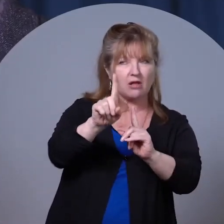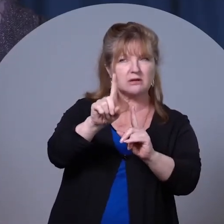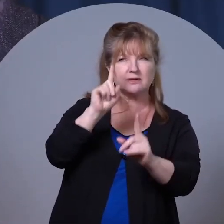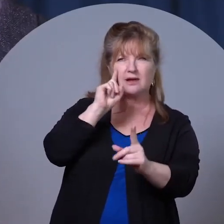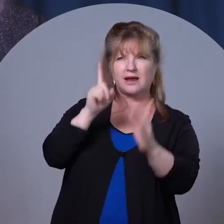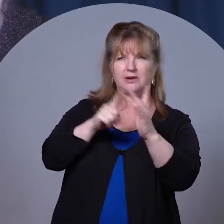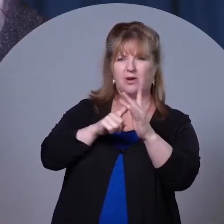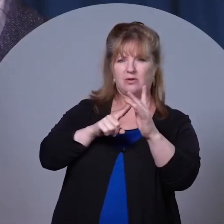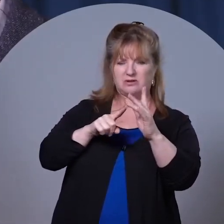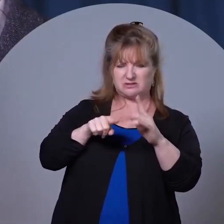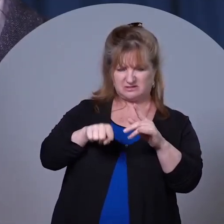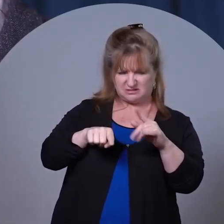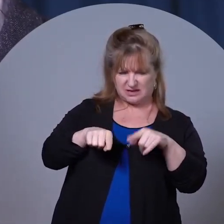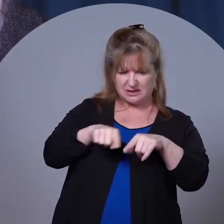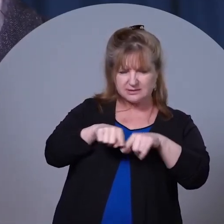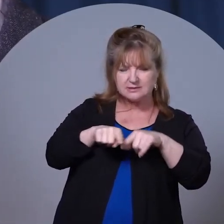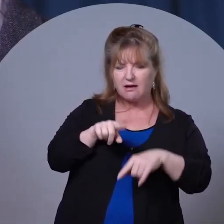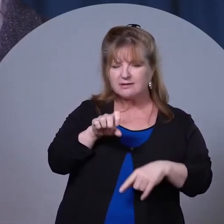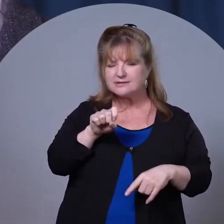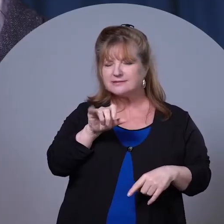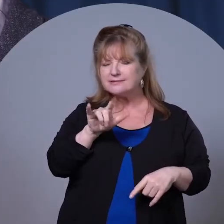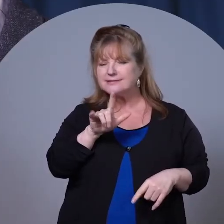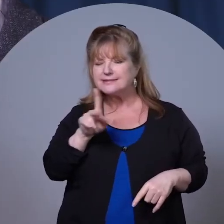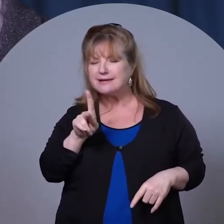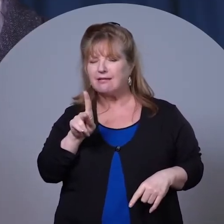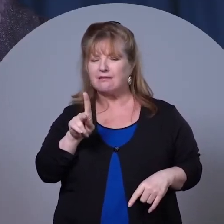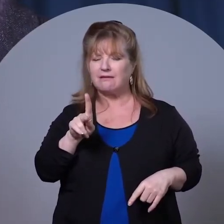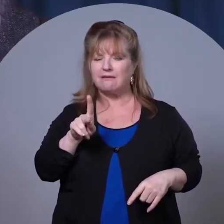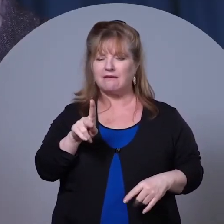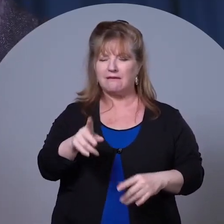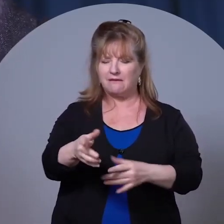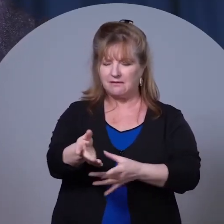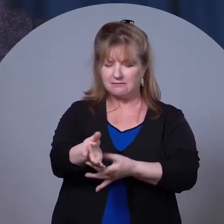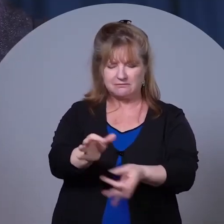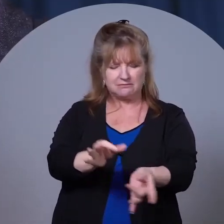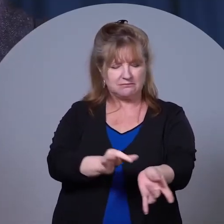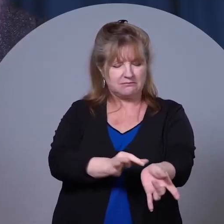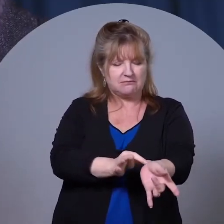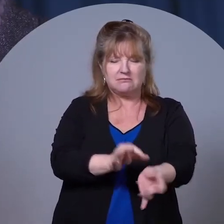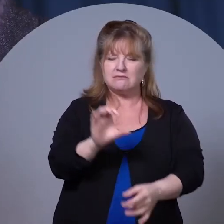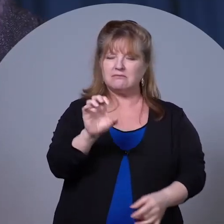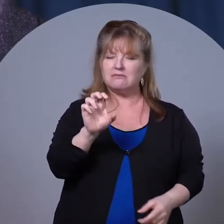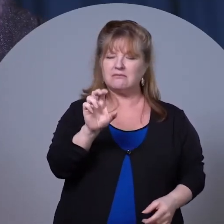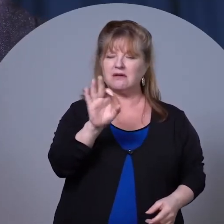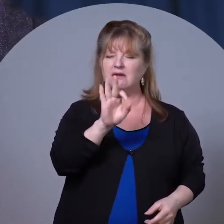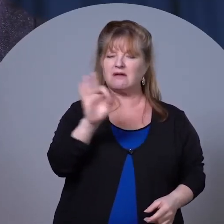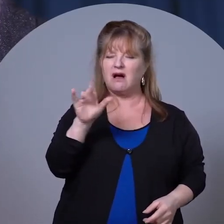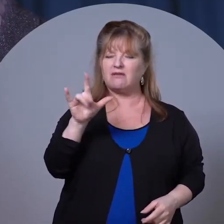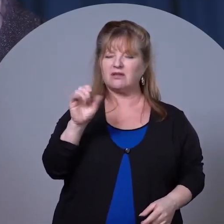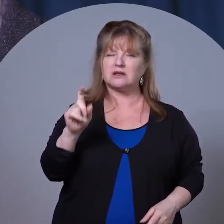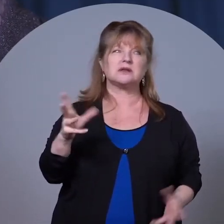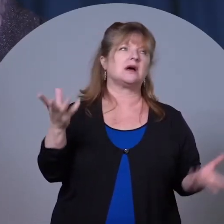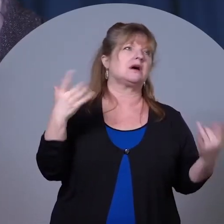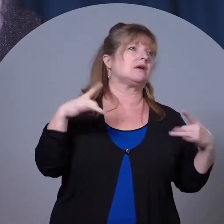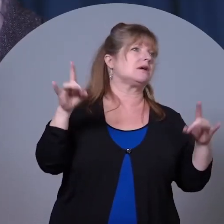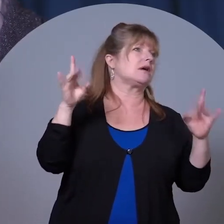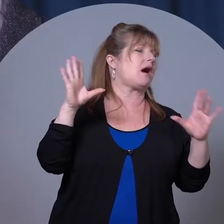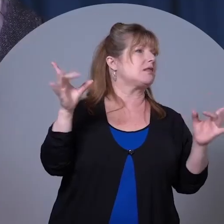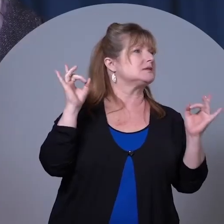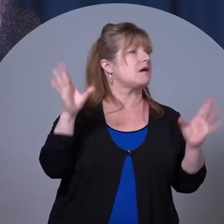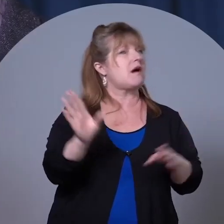also features a bunch of other characters, and I'm going to read just a little bit from one of those characters now, people who come into